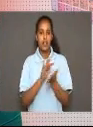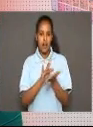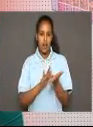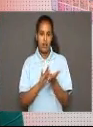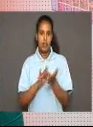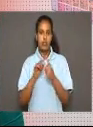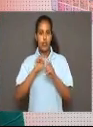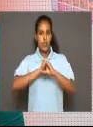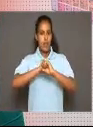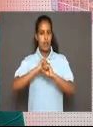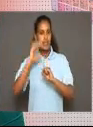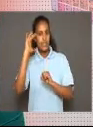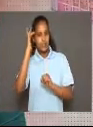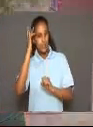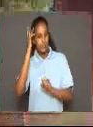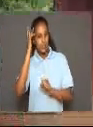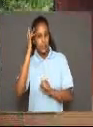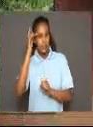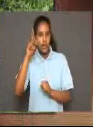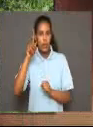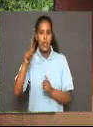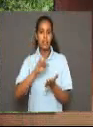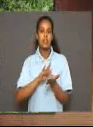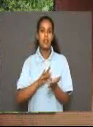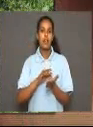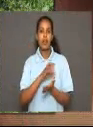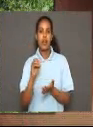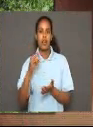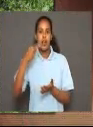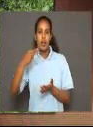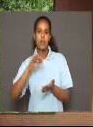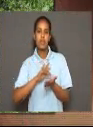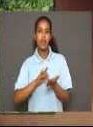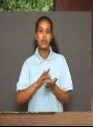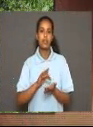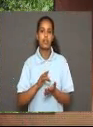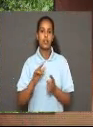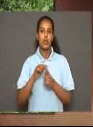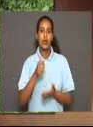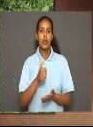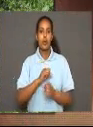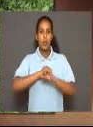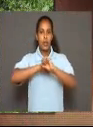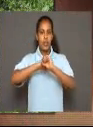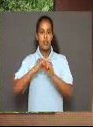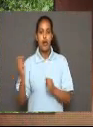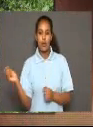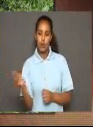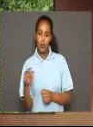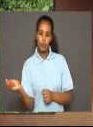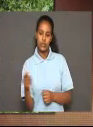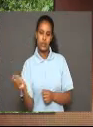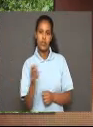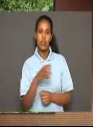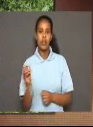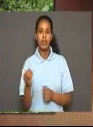drugs to fight disease, pesticides and herbicides to help protect crops,